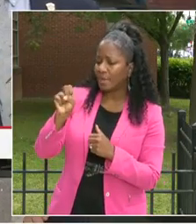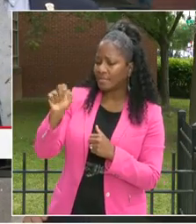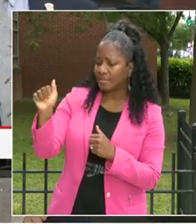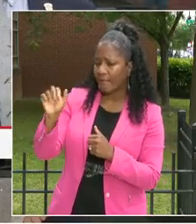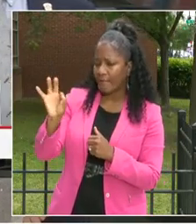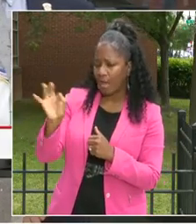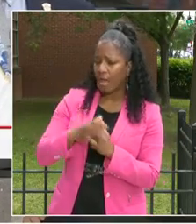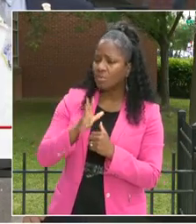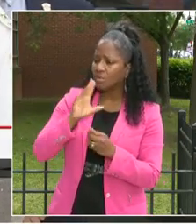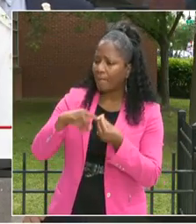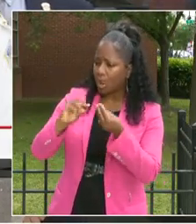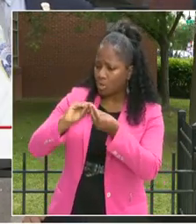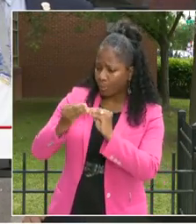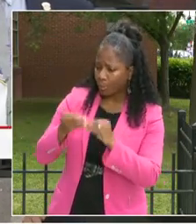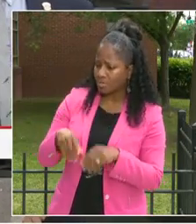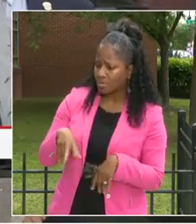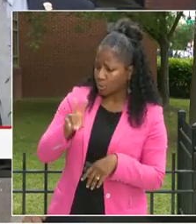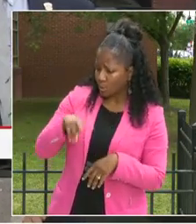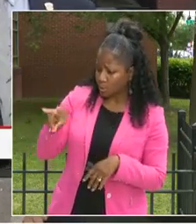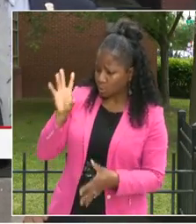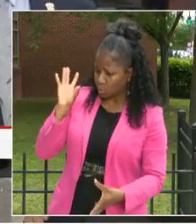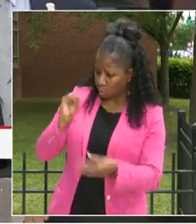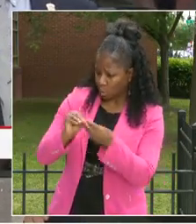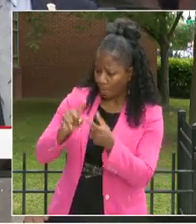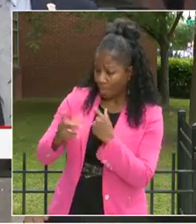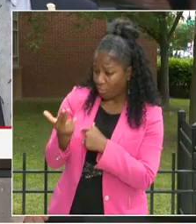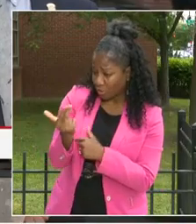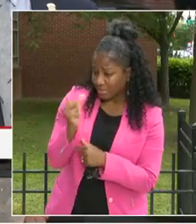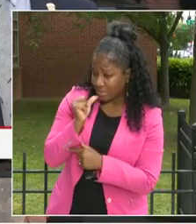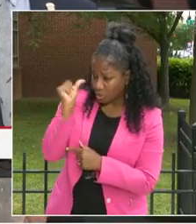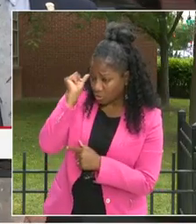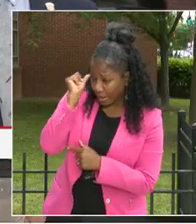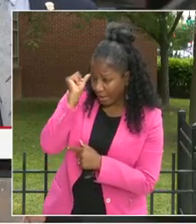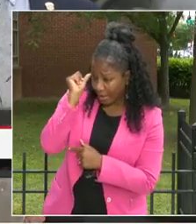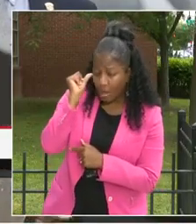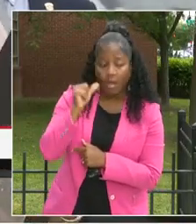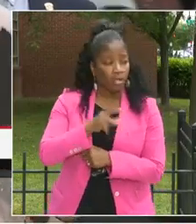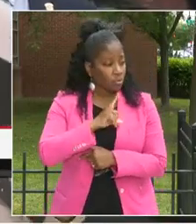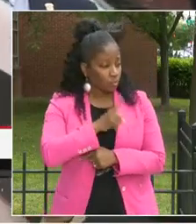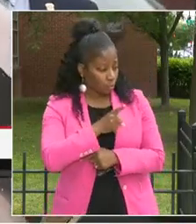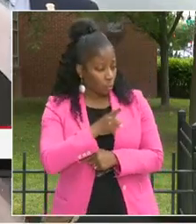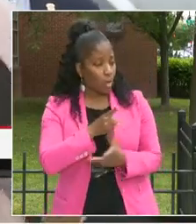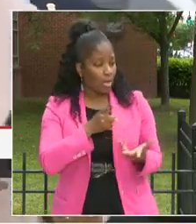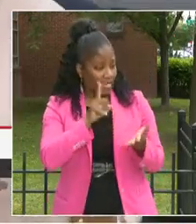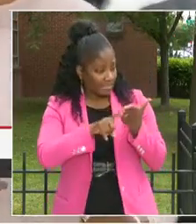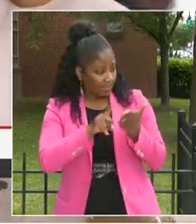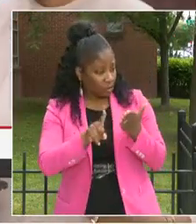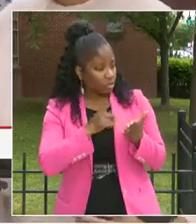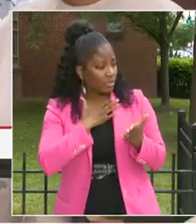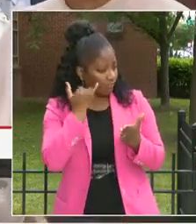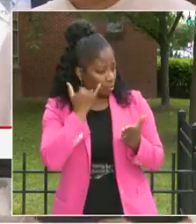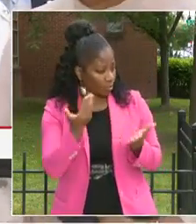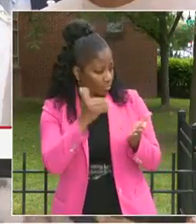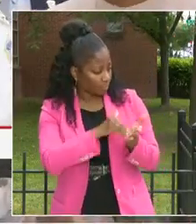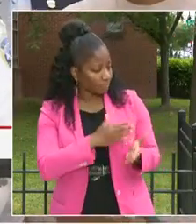numbers. We're talking about 22 total, but 13 yesterday, just to make that clear. Sure. Inspector?